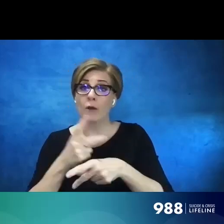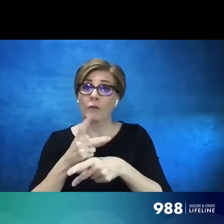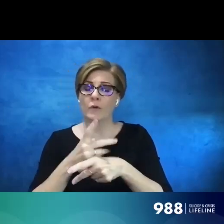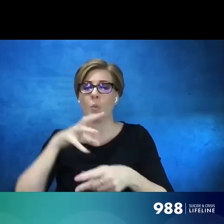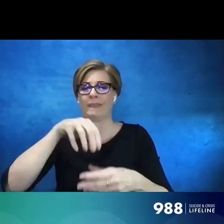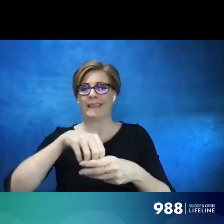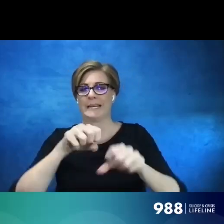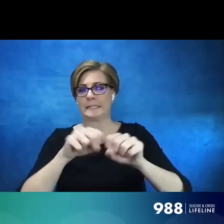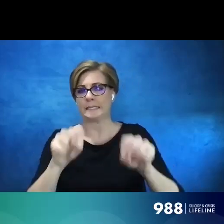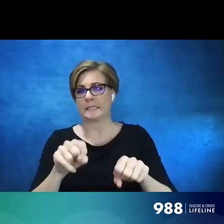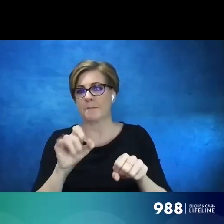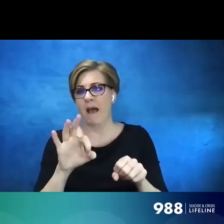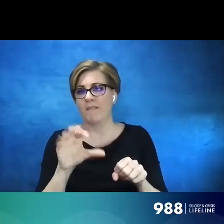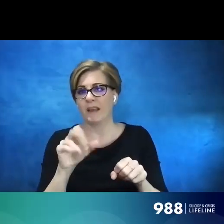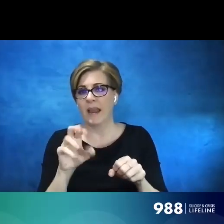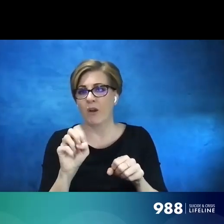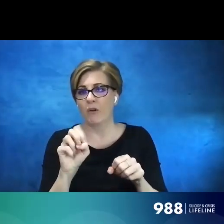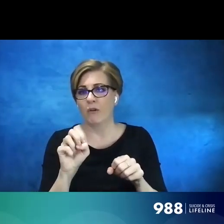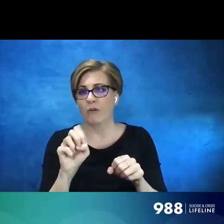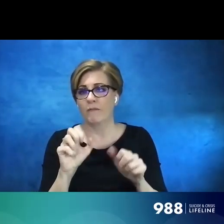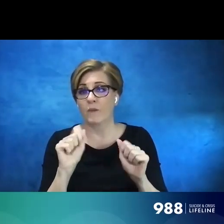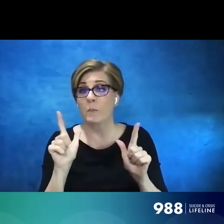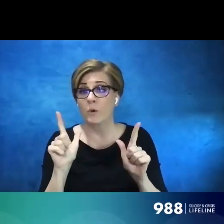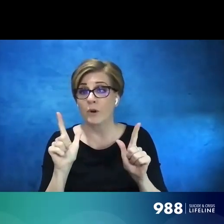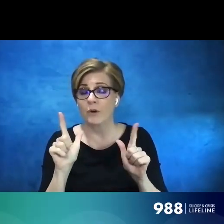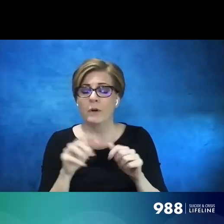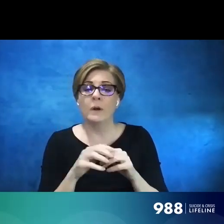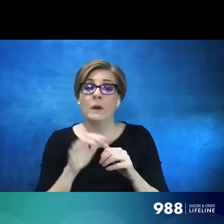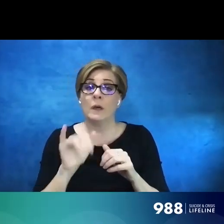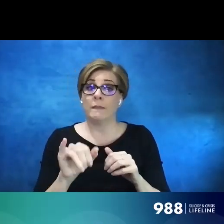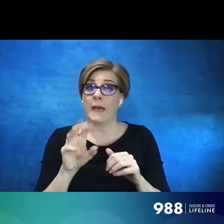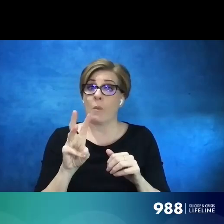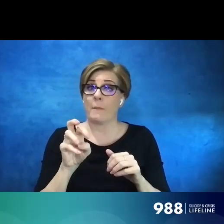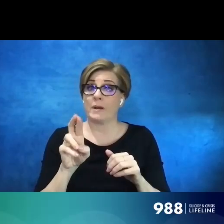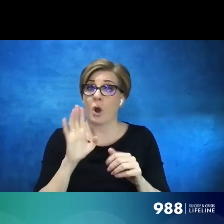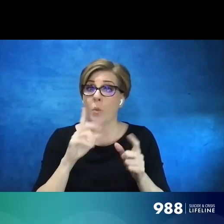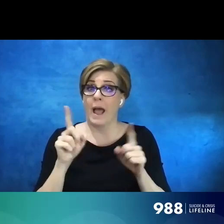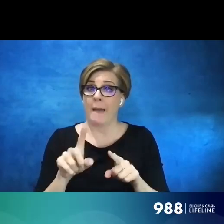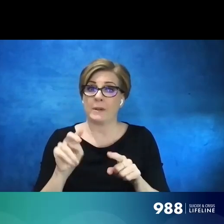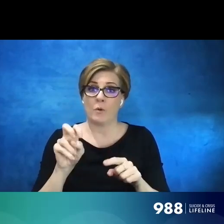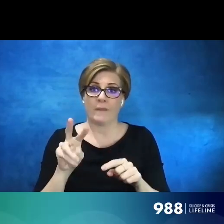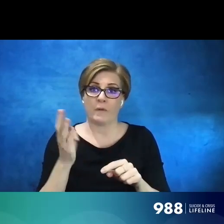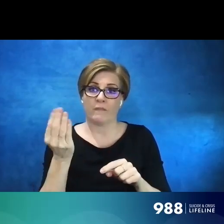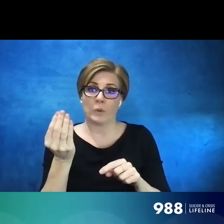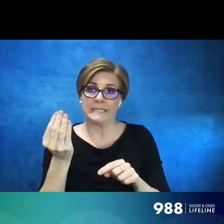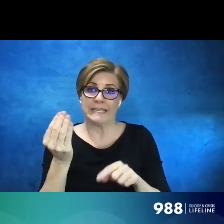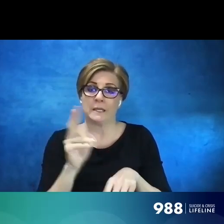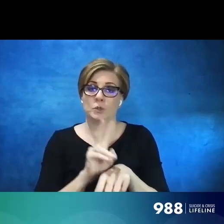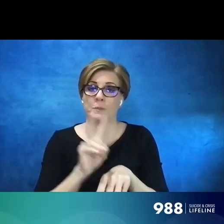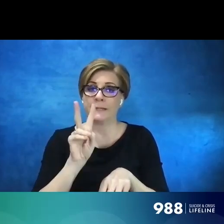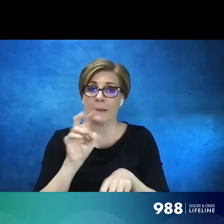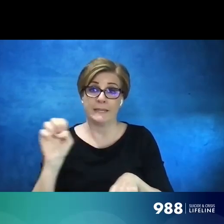care framework. That webinar is November 14th, 2 p.m. Eastern